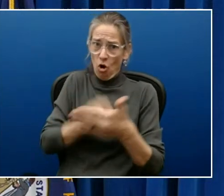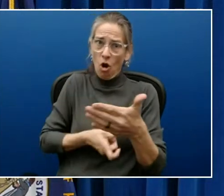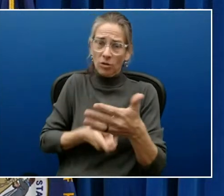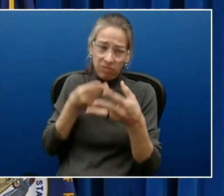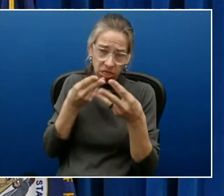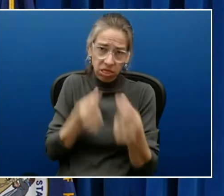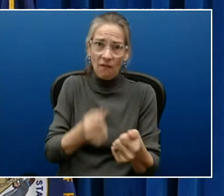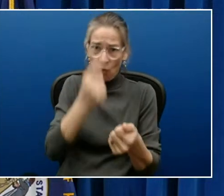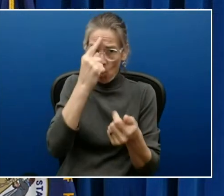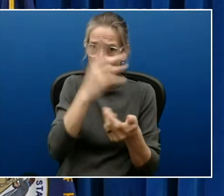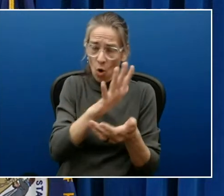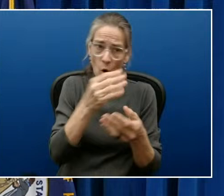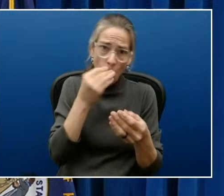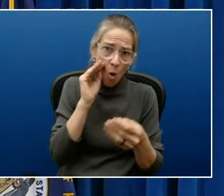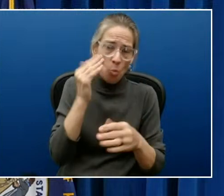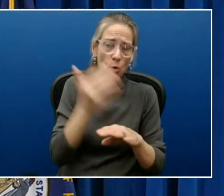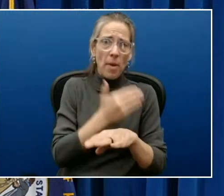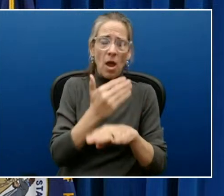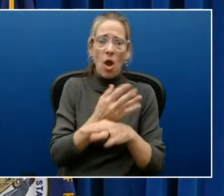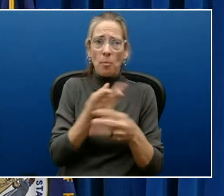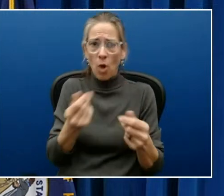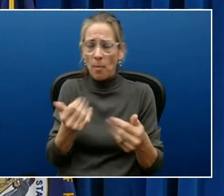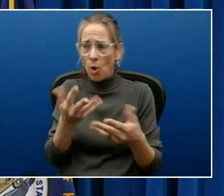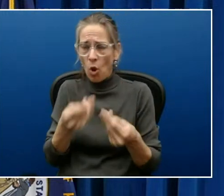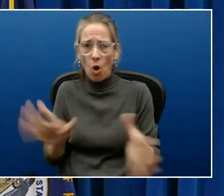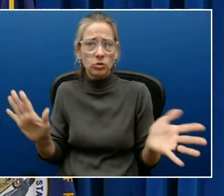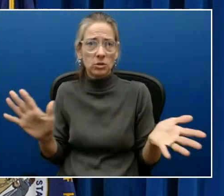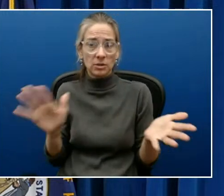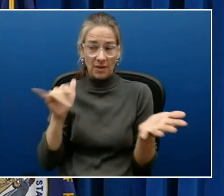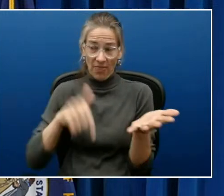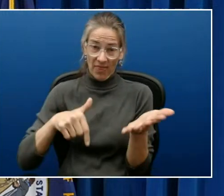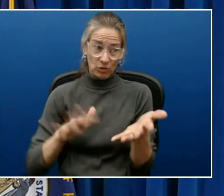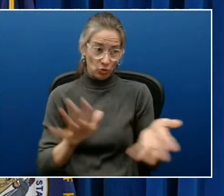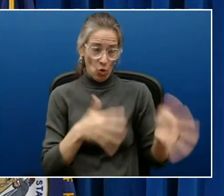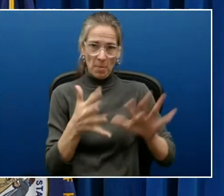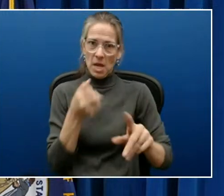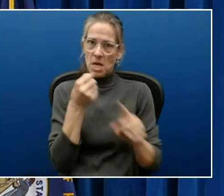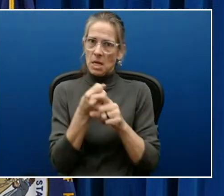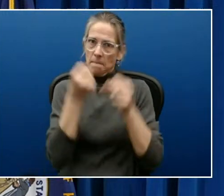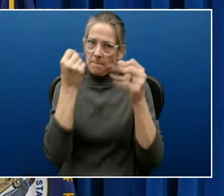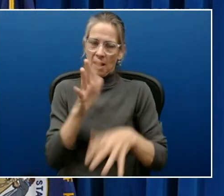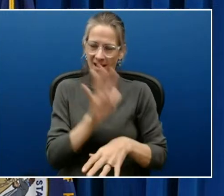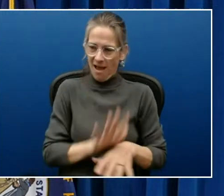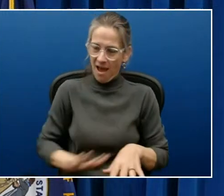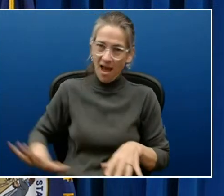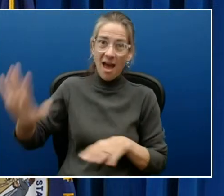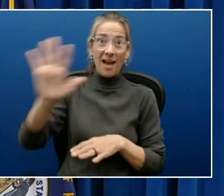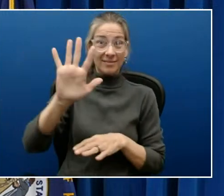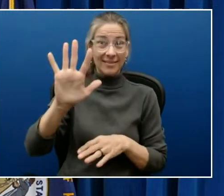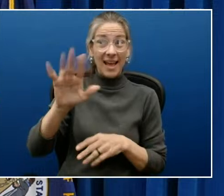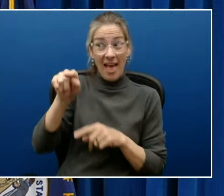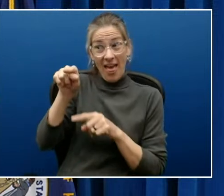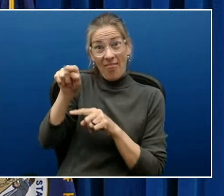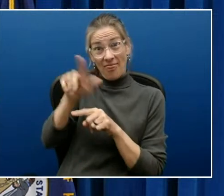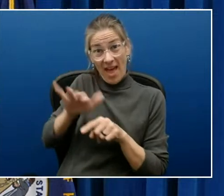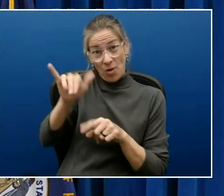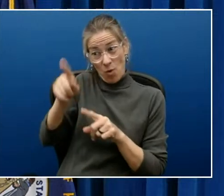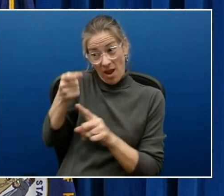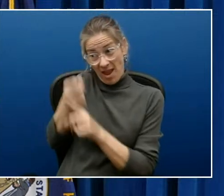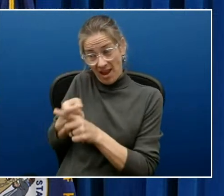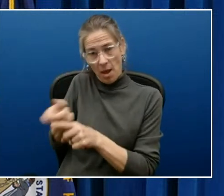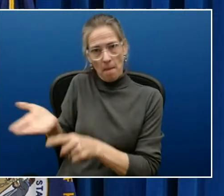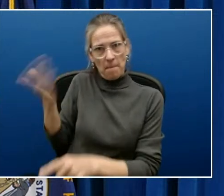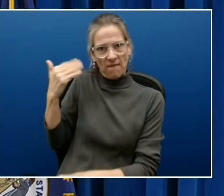and home repair. And unfortunately, this storm struck many areas that have been flooded time and time and time